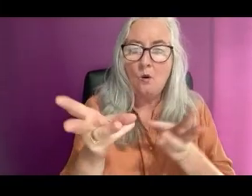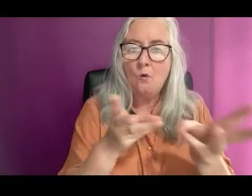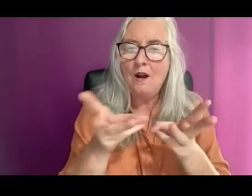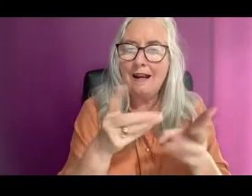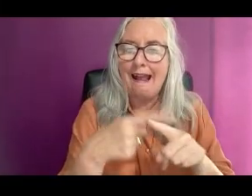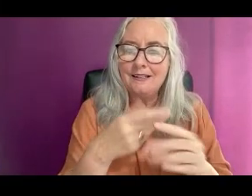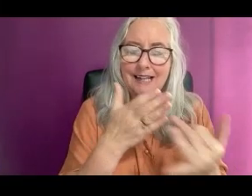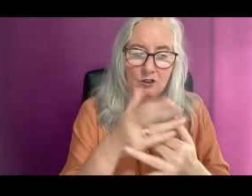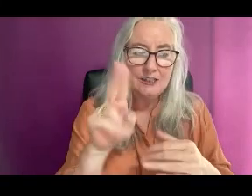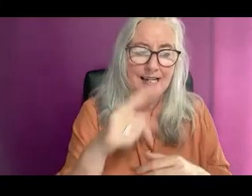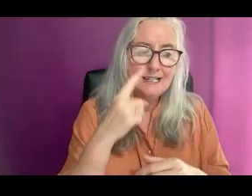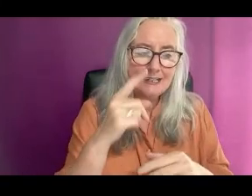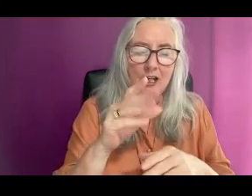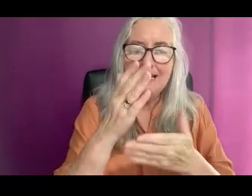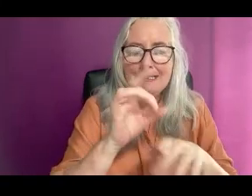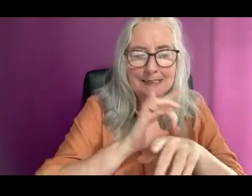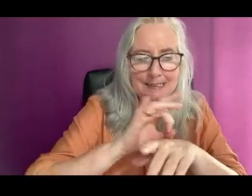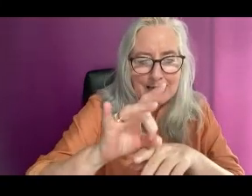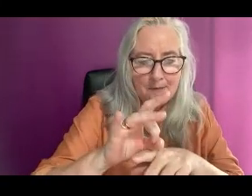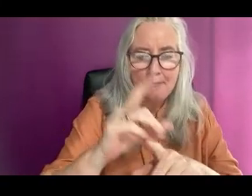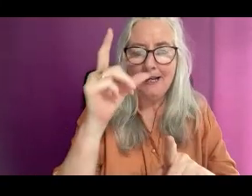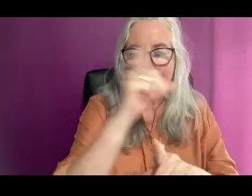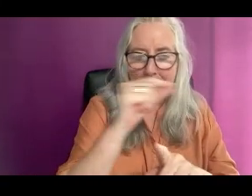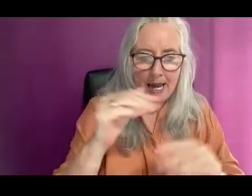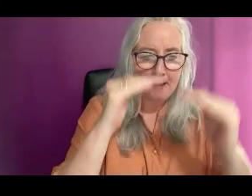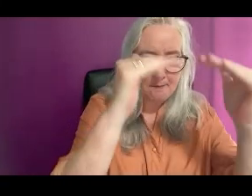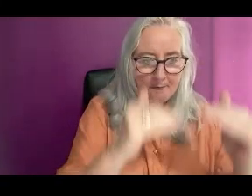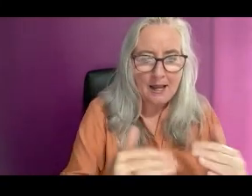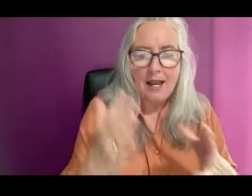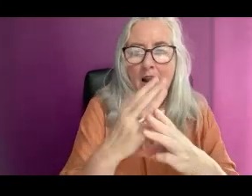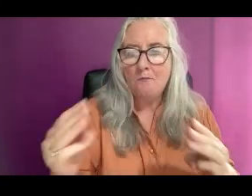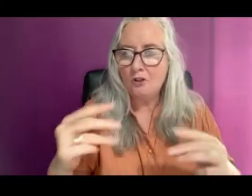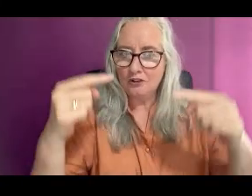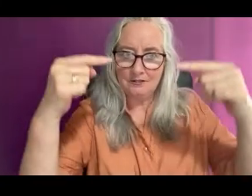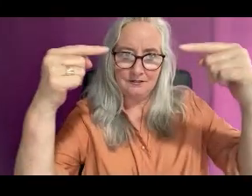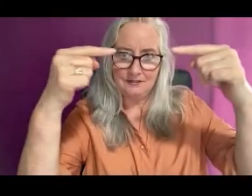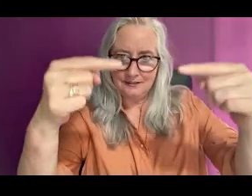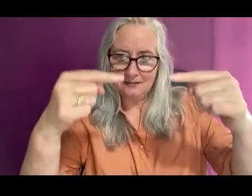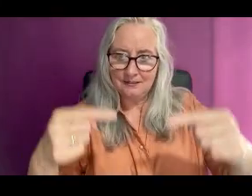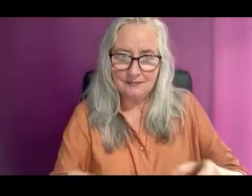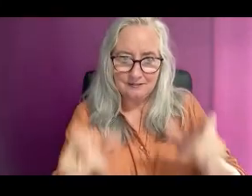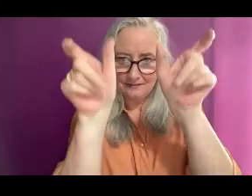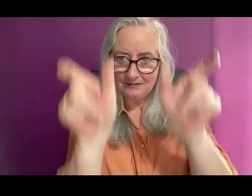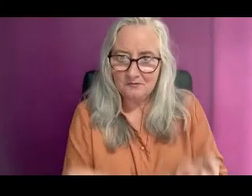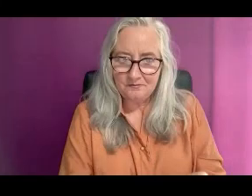you'll see the grant type there, and the grant name, and then the amounts kind of associated with each.